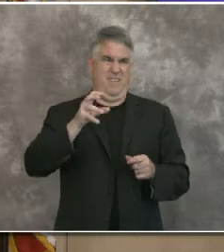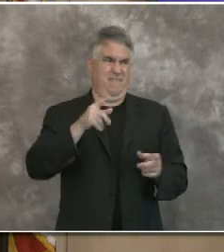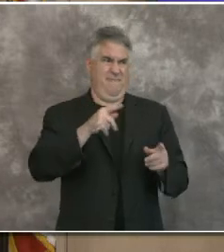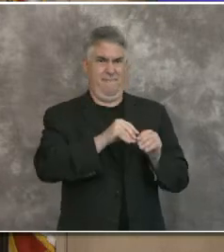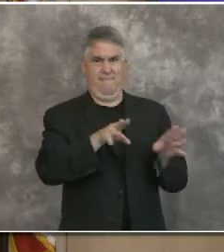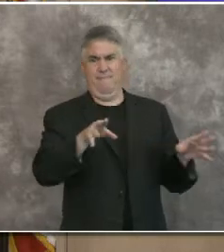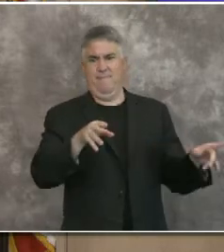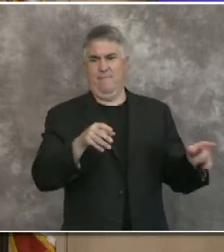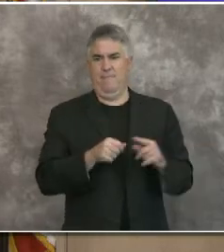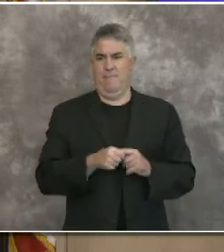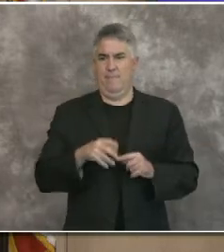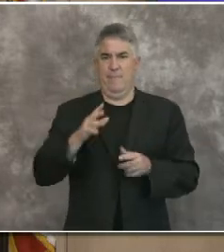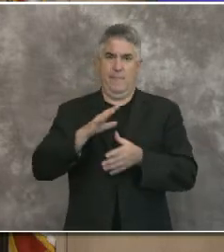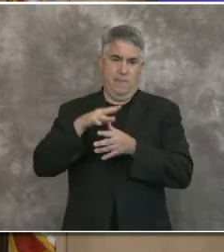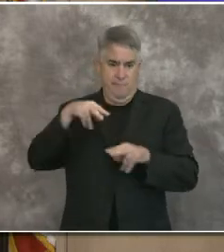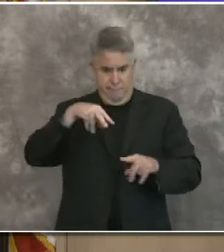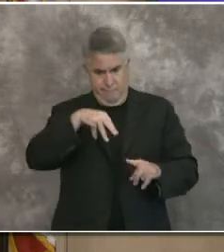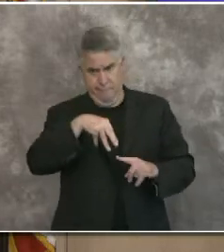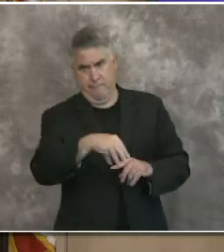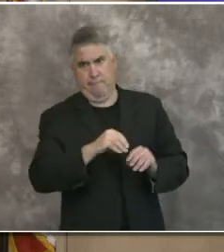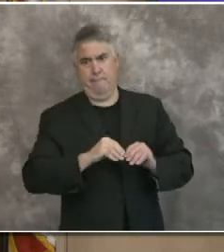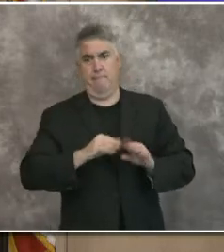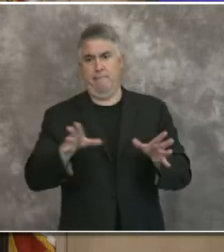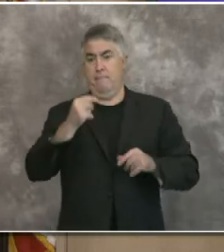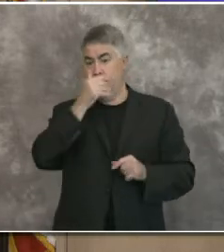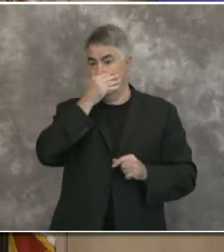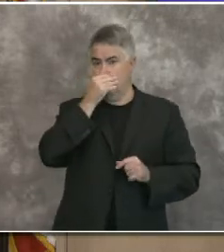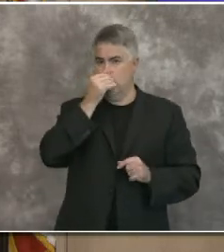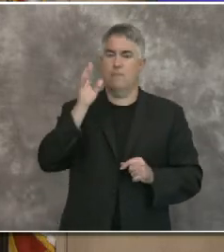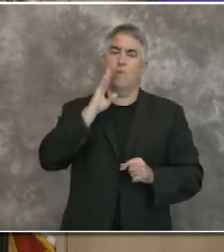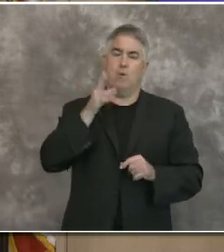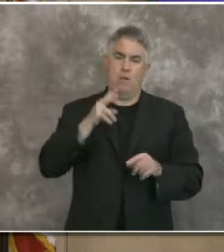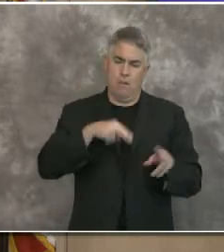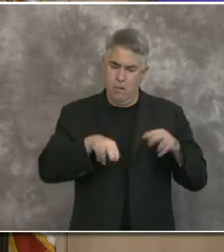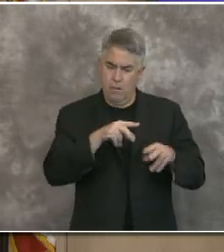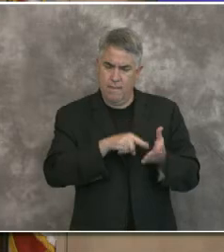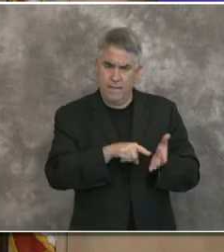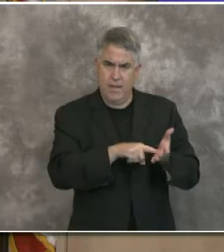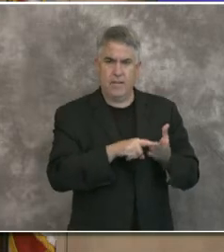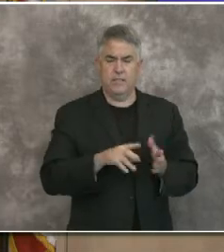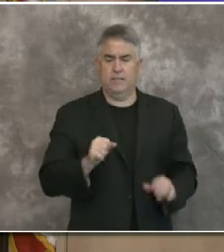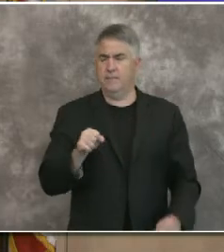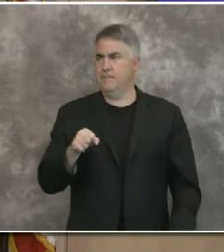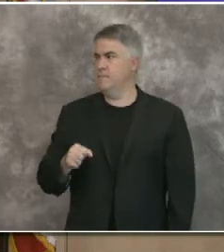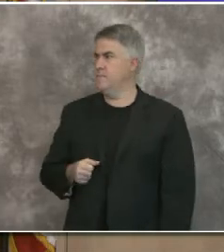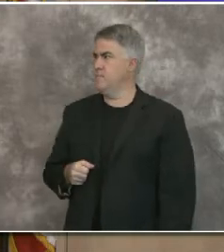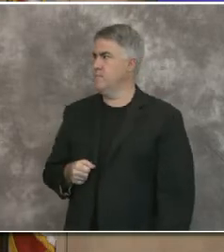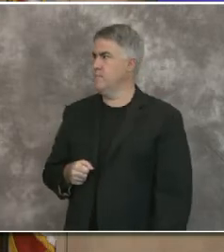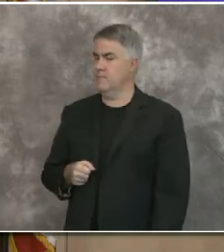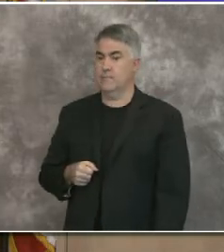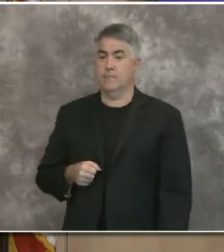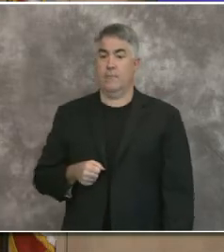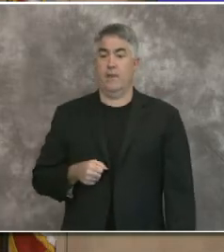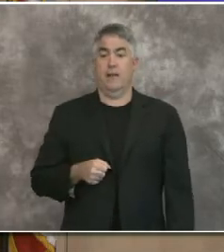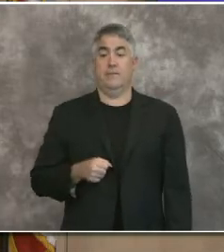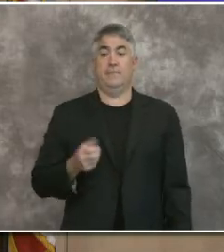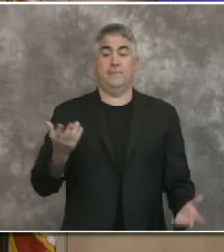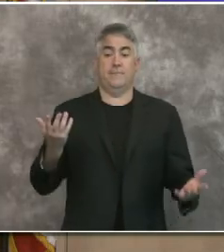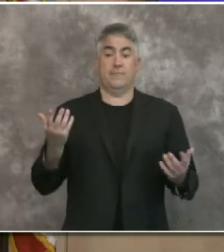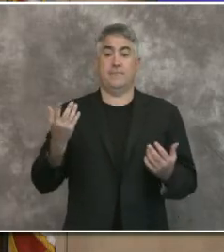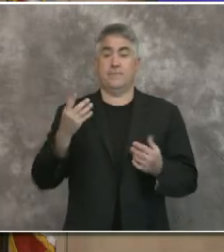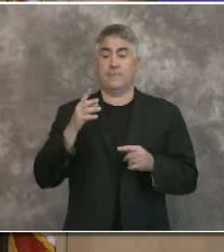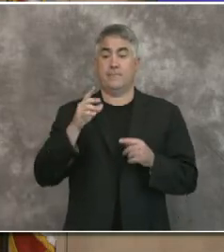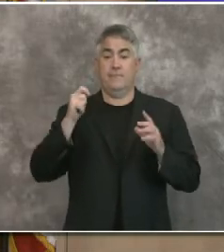will be ongoing investigations of individual cases, I'm sure, and as appropriate, those, the body-worn camera or whatever